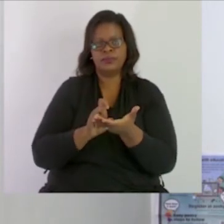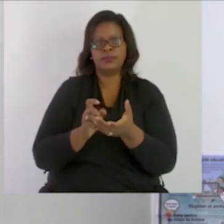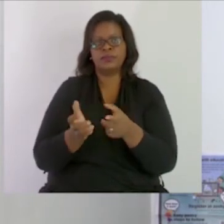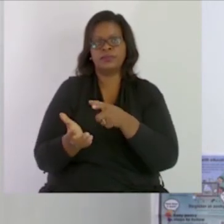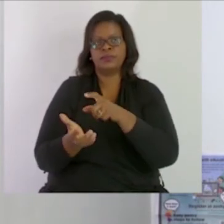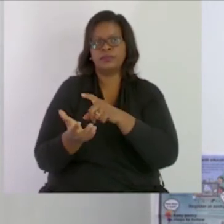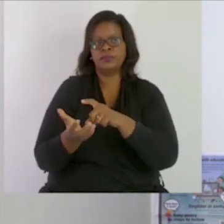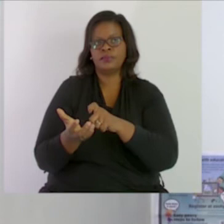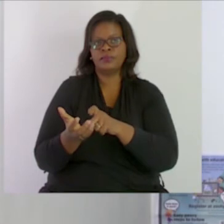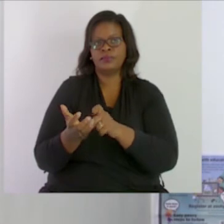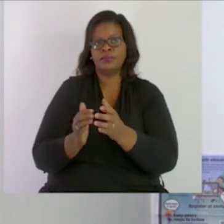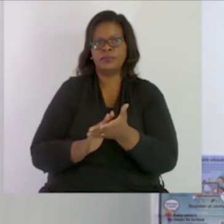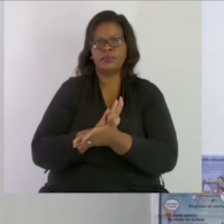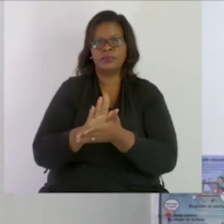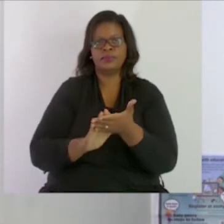your hands. Then,